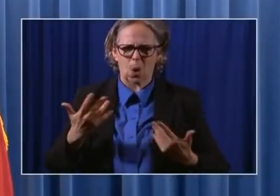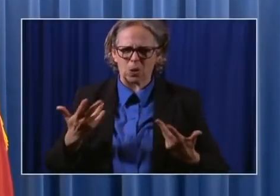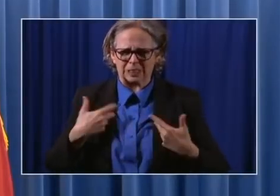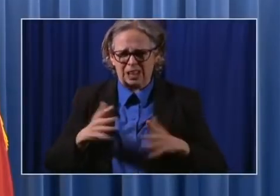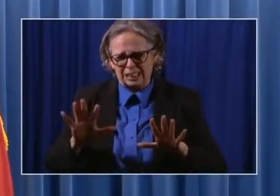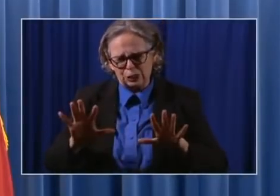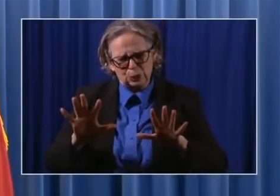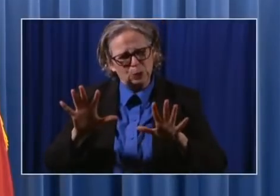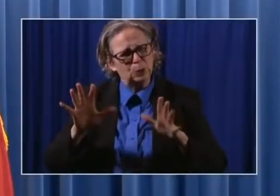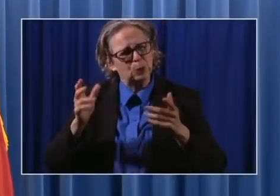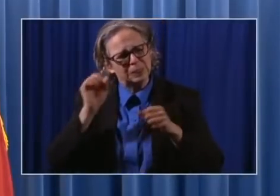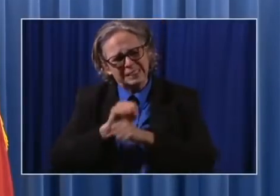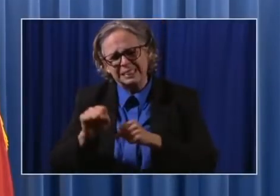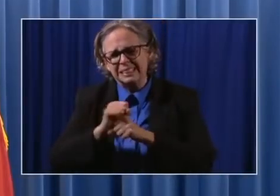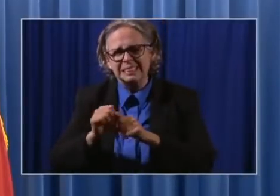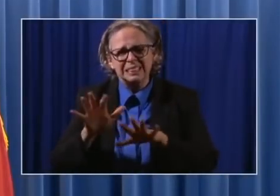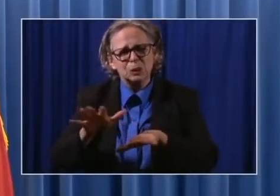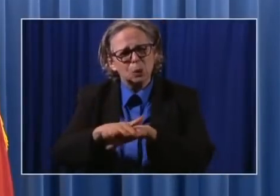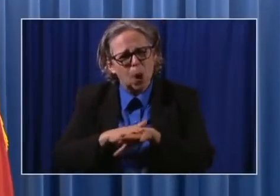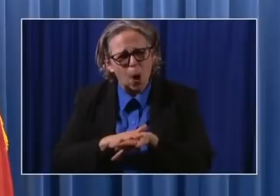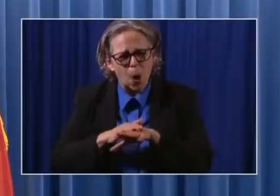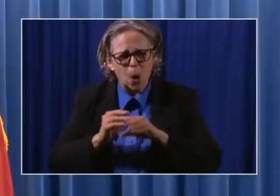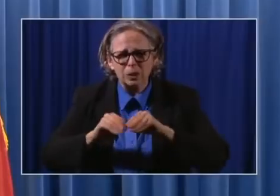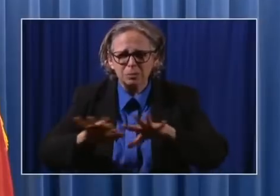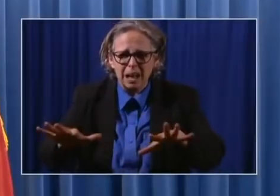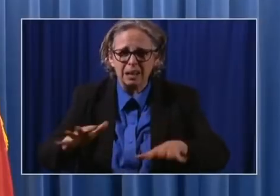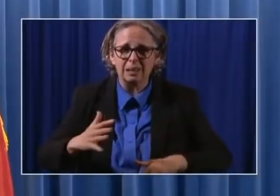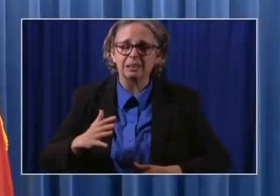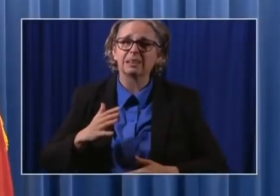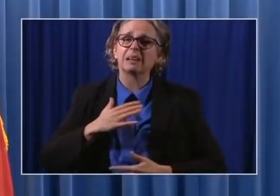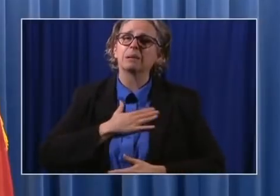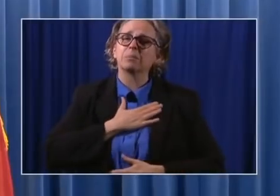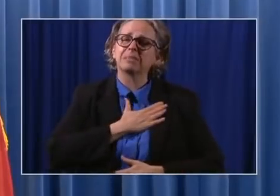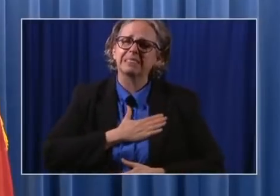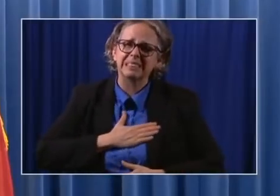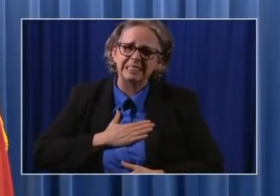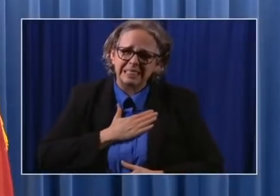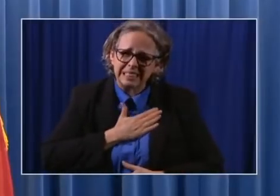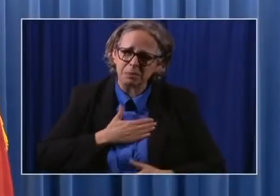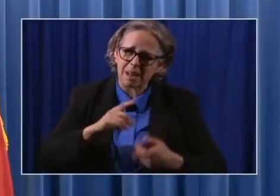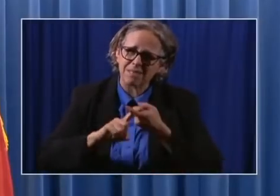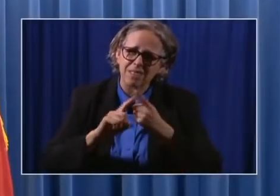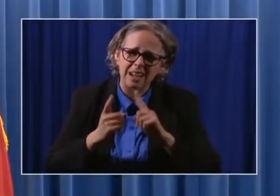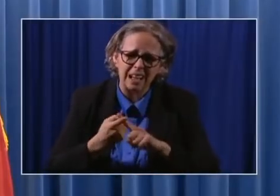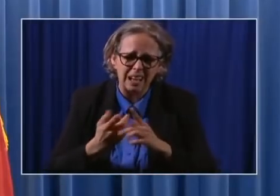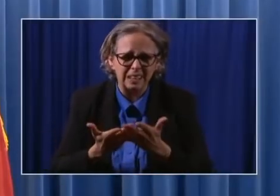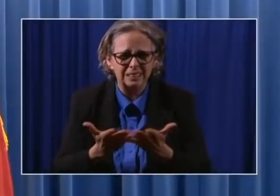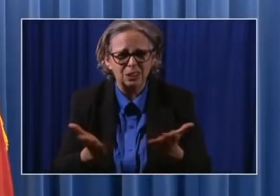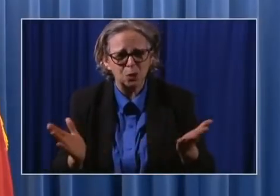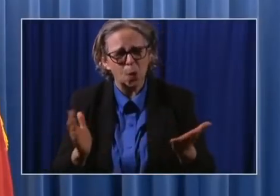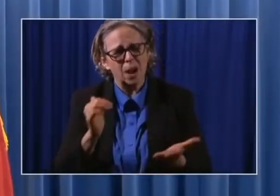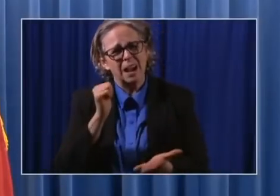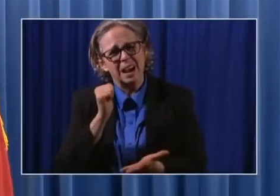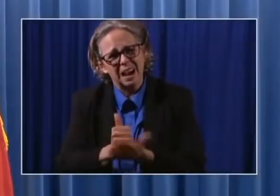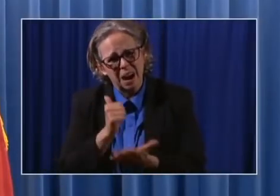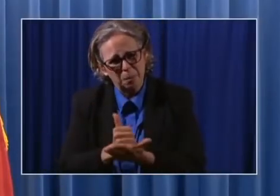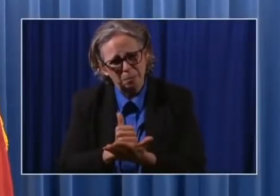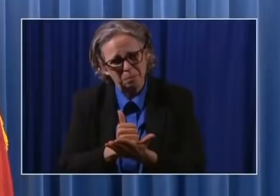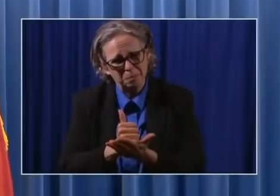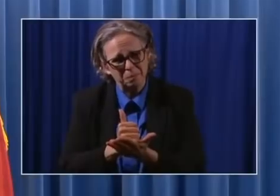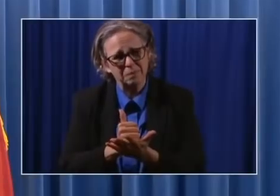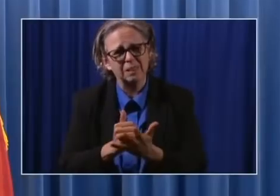say to my friends in Allen County, they really, really need your help. In every county, we need you to work with your local health